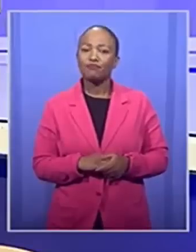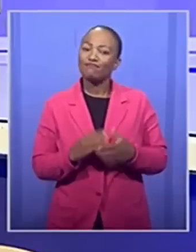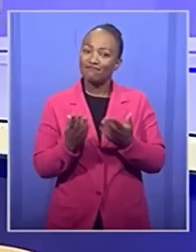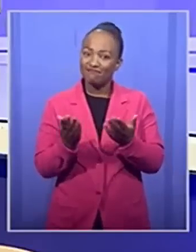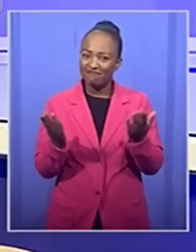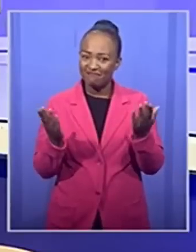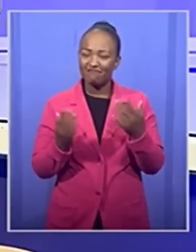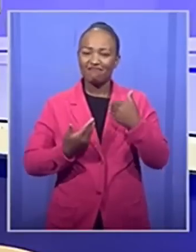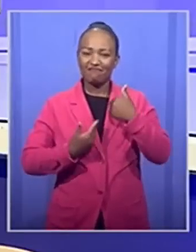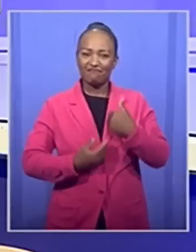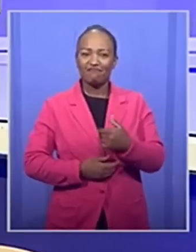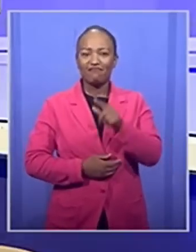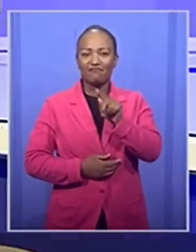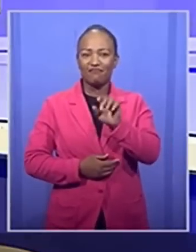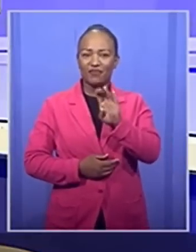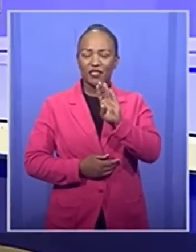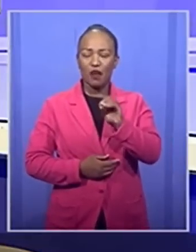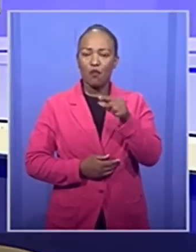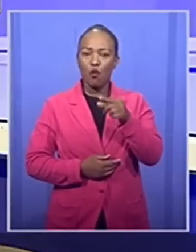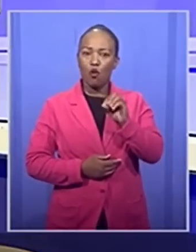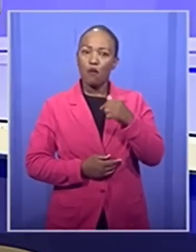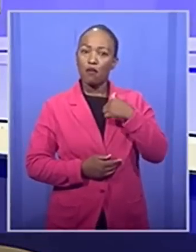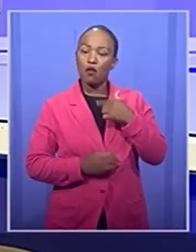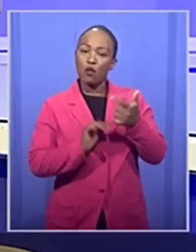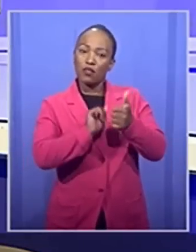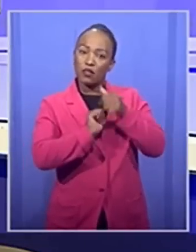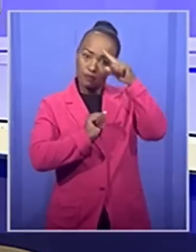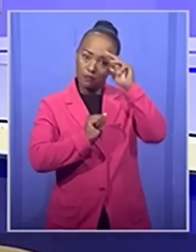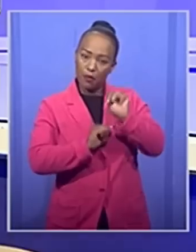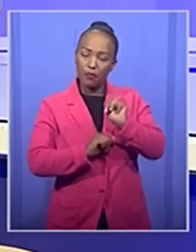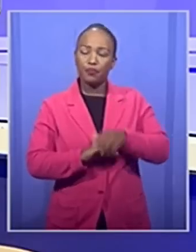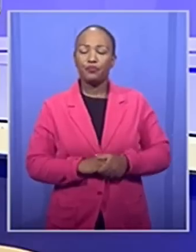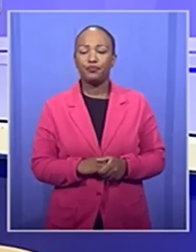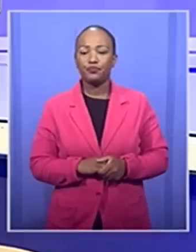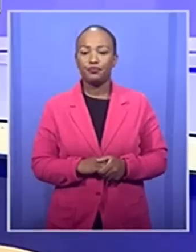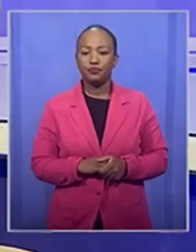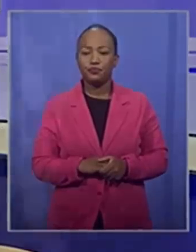Bagešo ke Tebogongele gomme ke thušana le Mpho Teme.